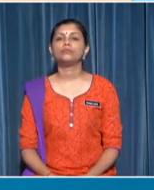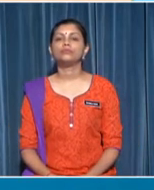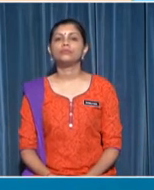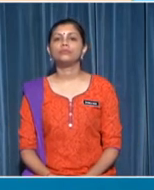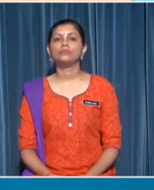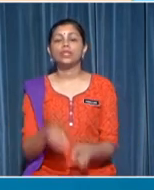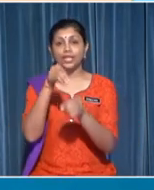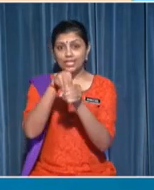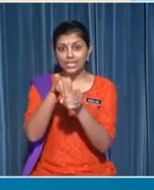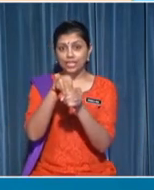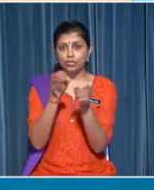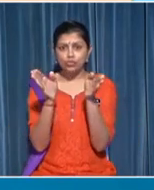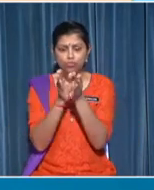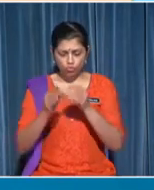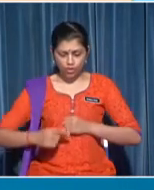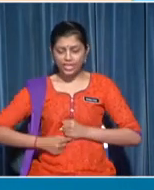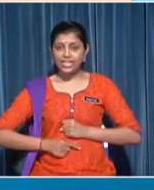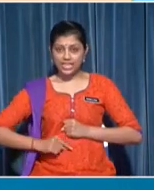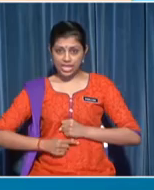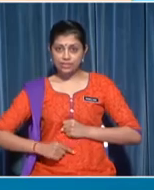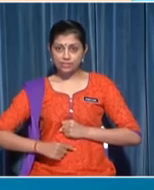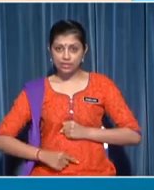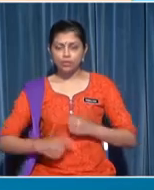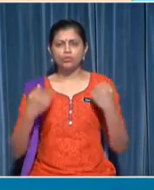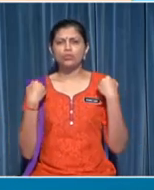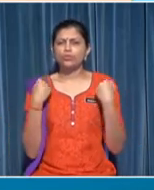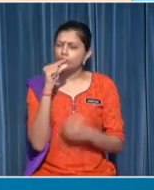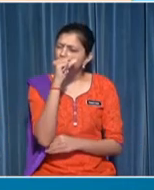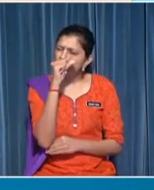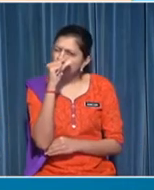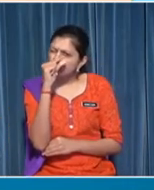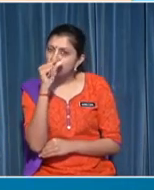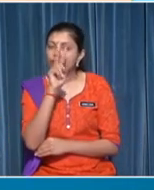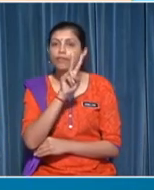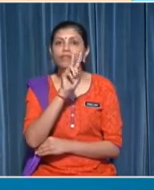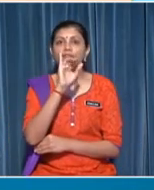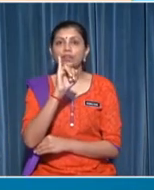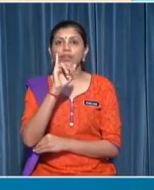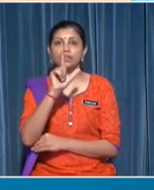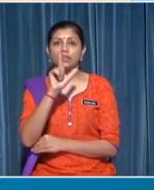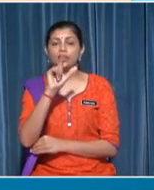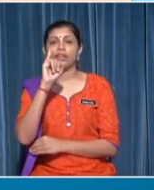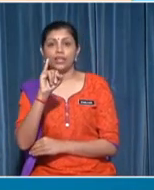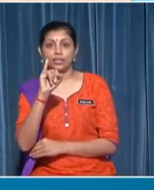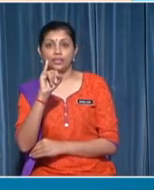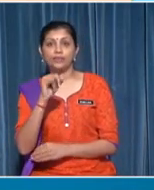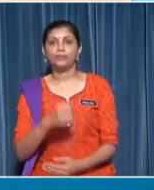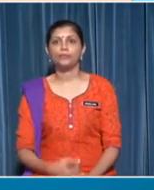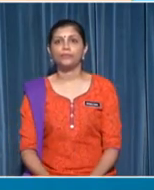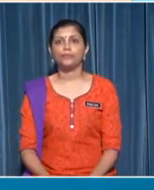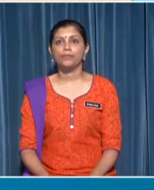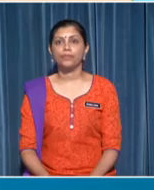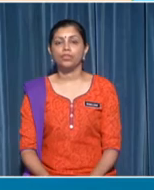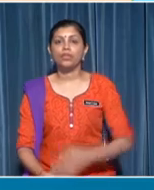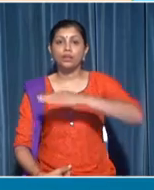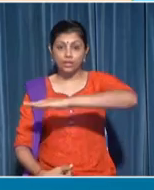Inside our small intestine, there are these tiny villi, which are actually the lining of the small